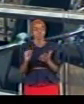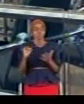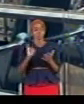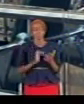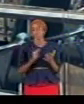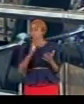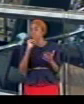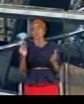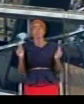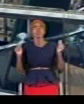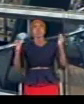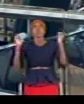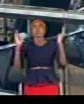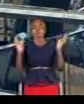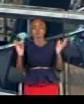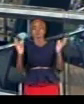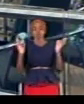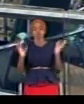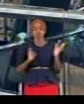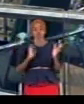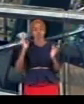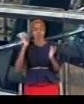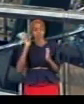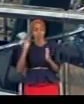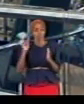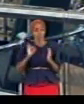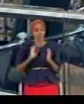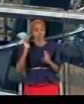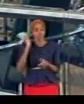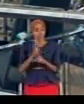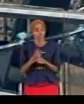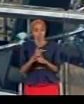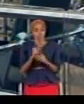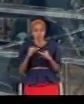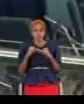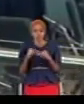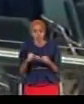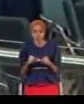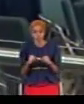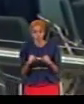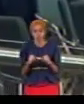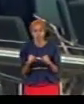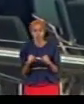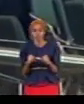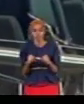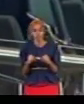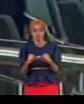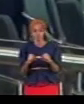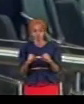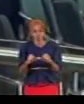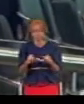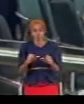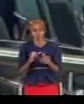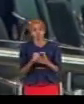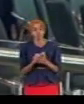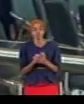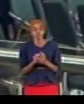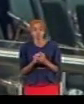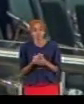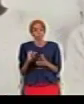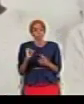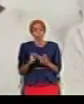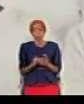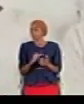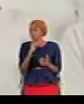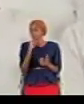I'm not giving up. No, I'll keep going on. Oh, well,